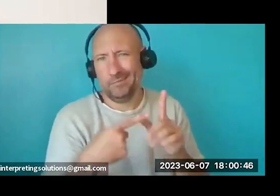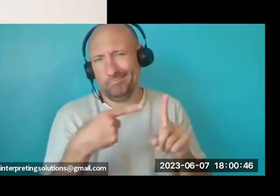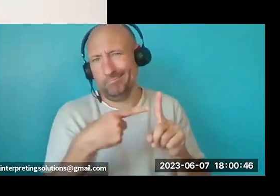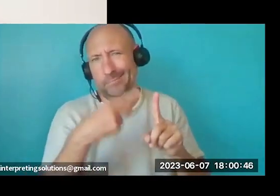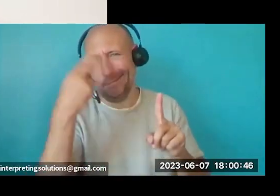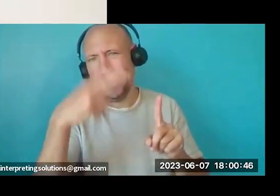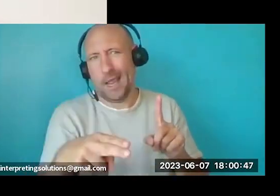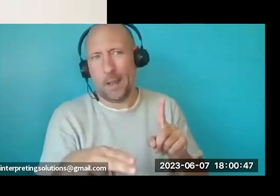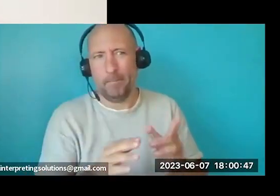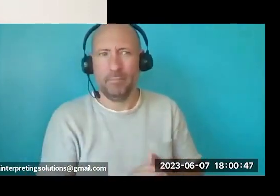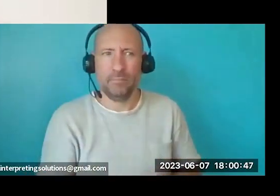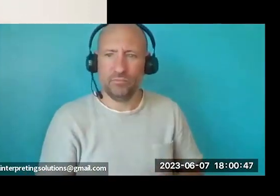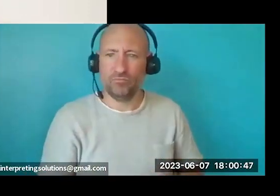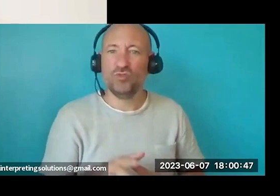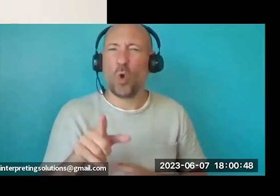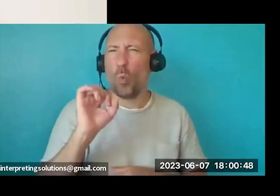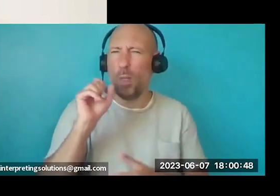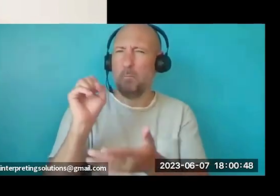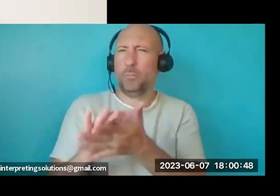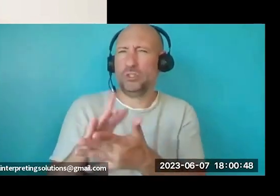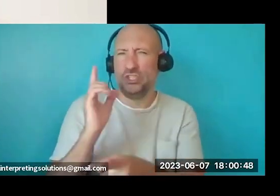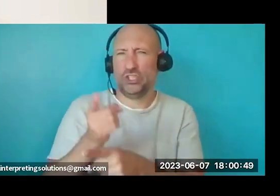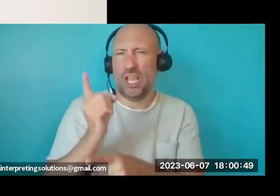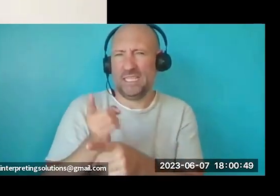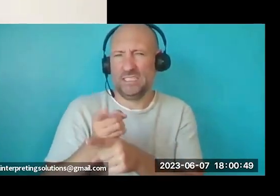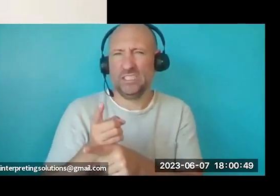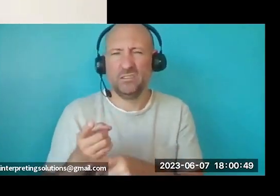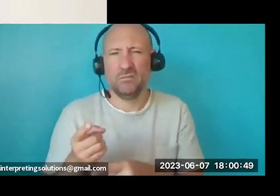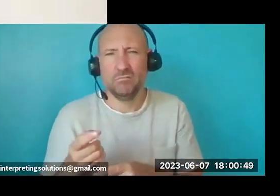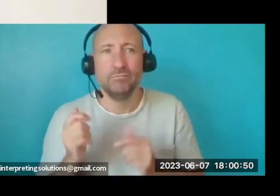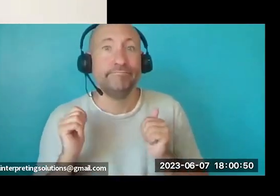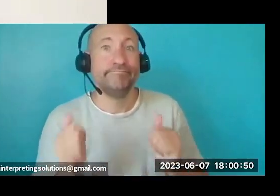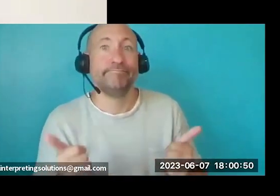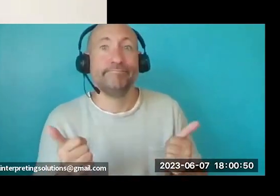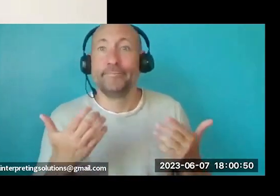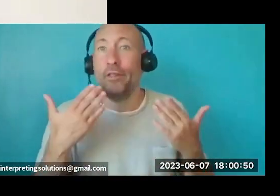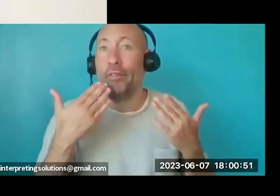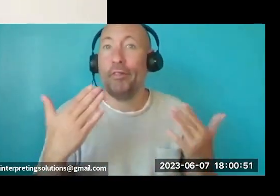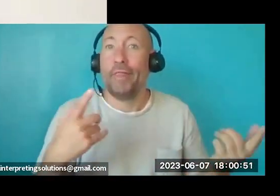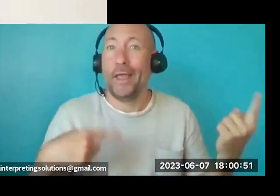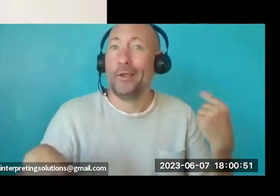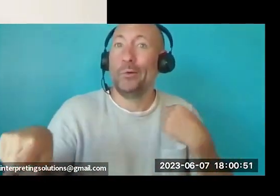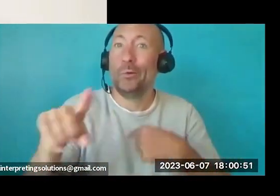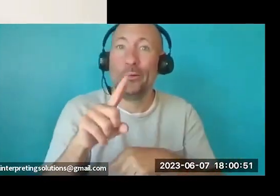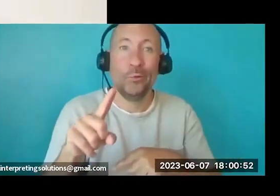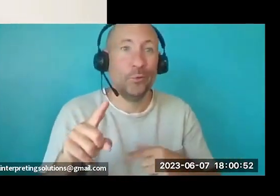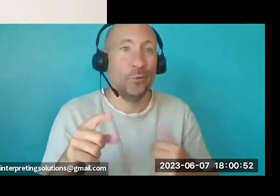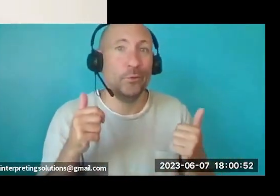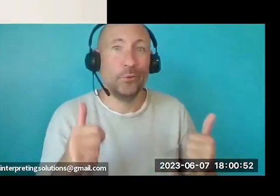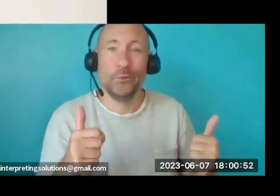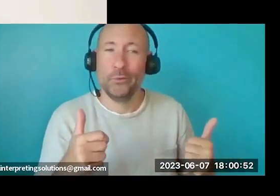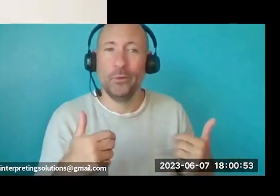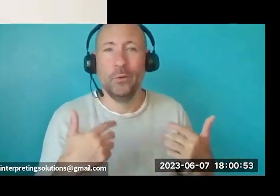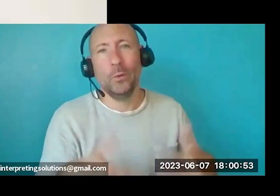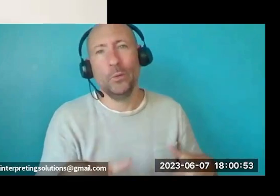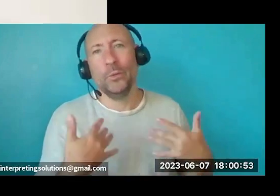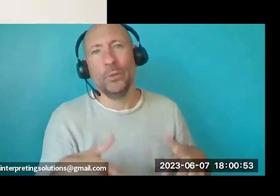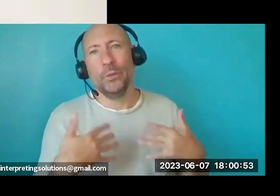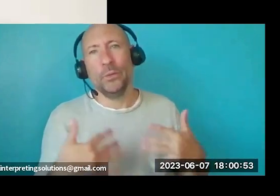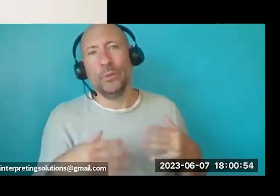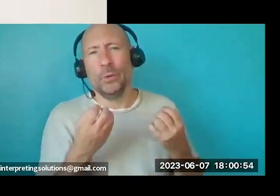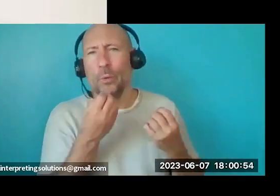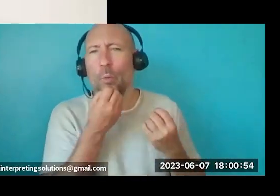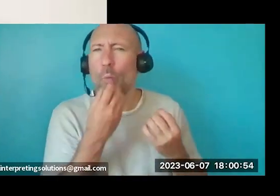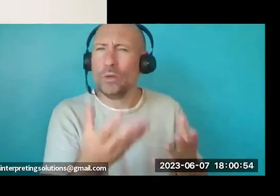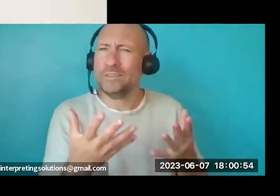I will write information in the chat. I would like to thank you all, really, wholeheartedly, for this